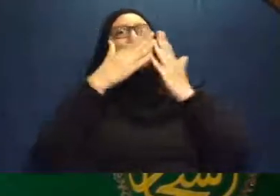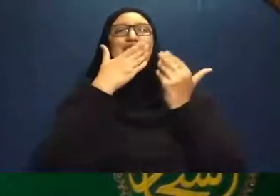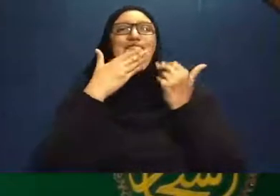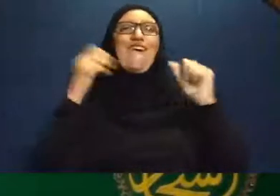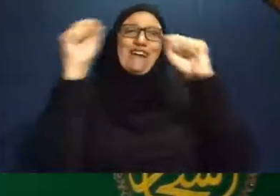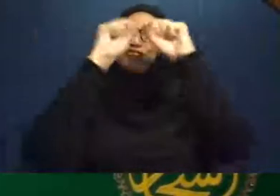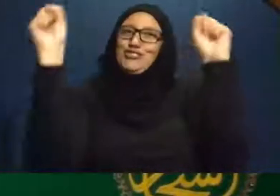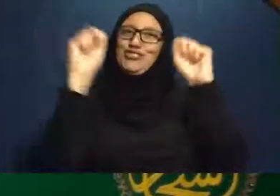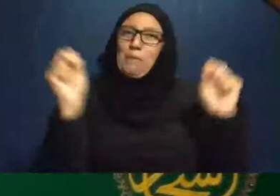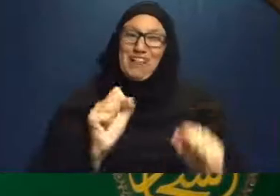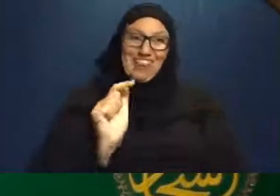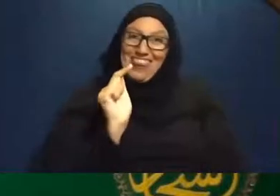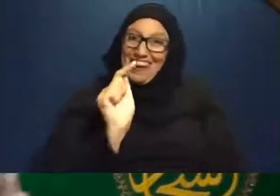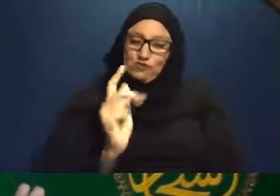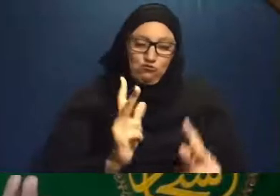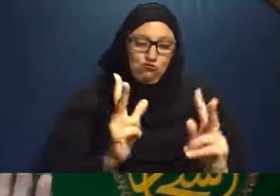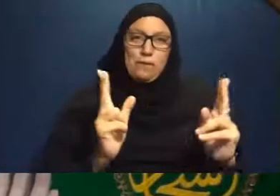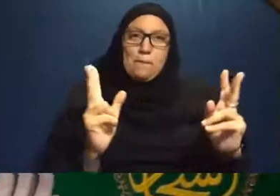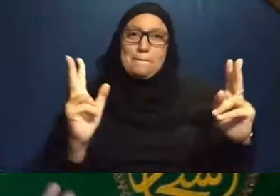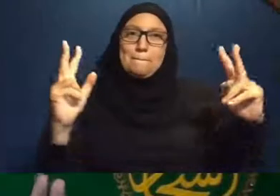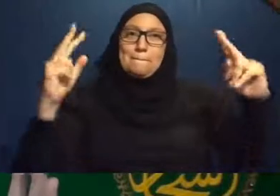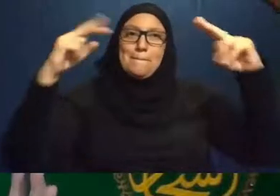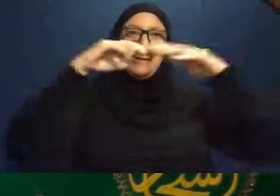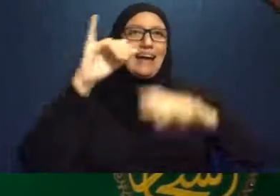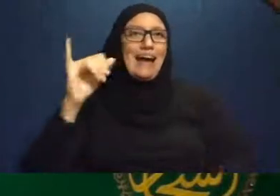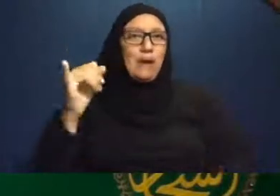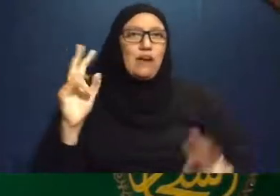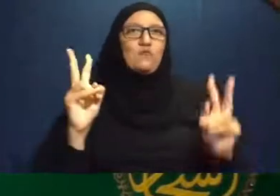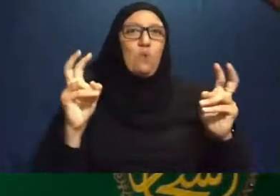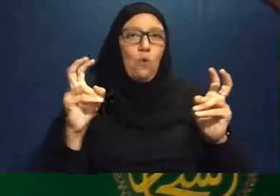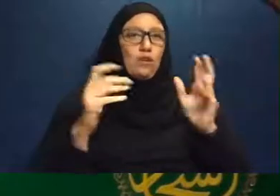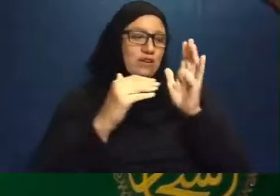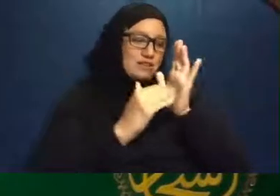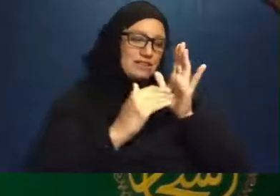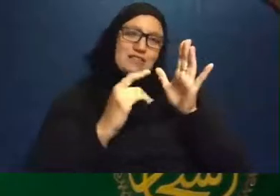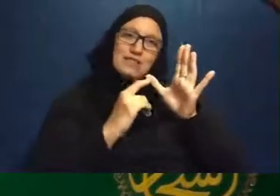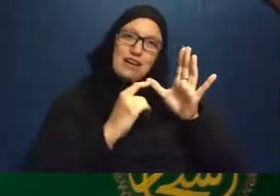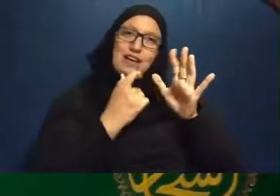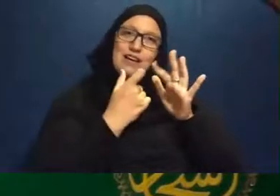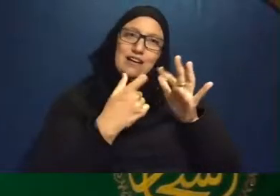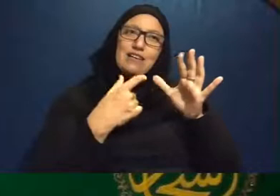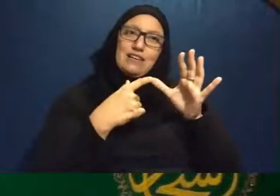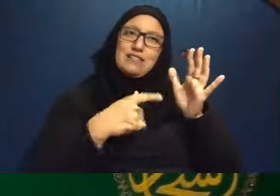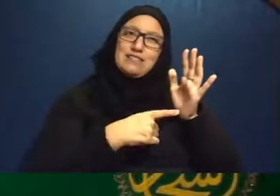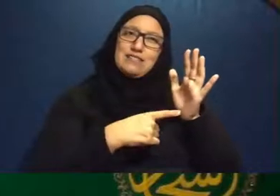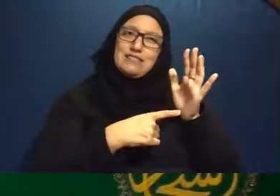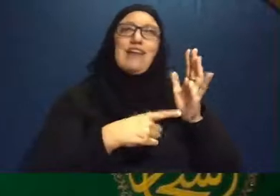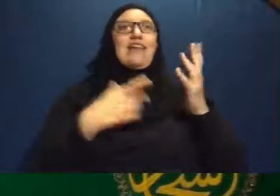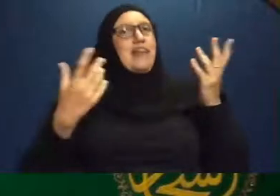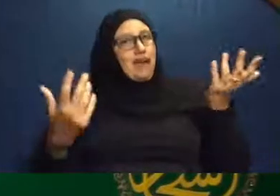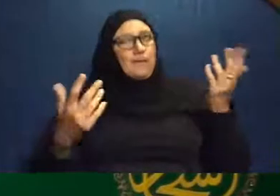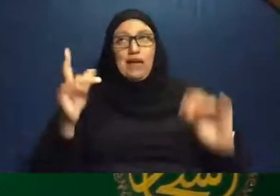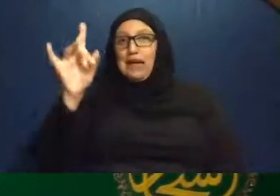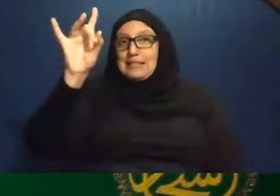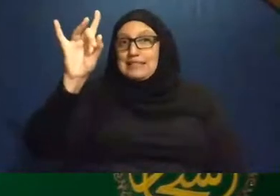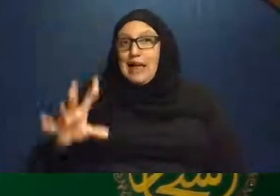leaves of the trees. This action of trimming a tree in Arabic is called zakat. Now, Islam